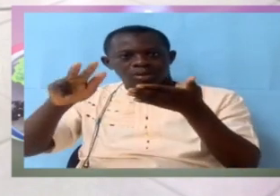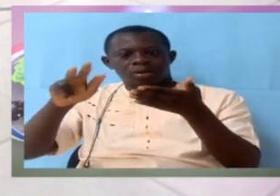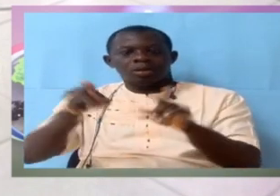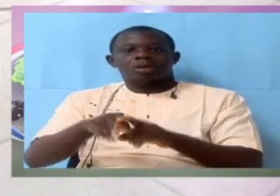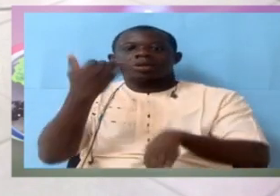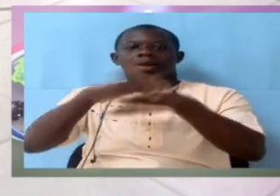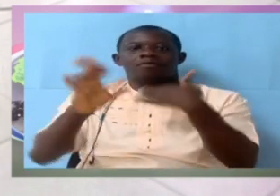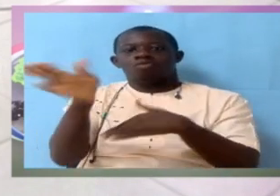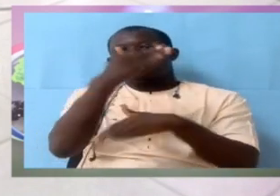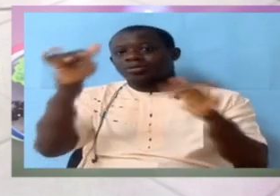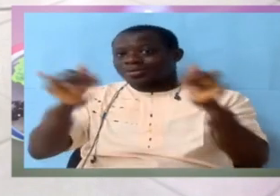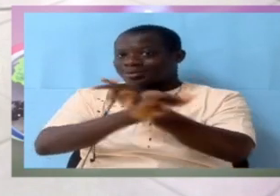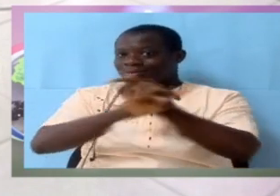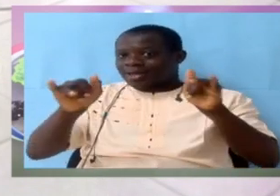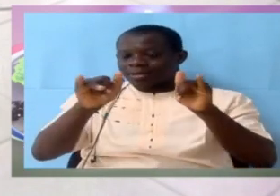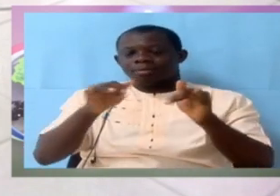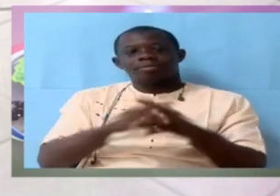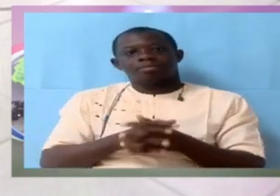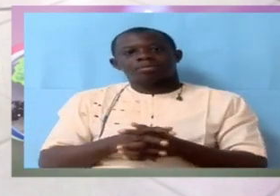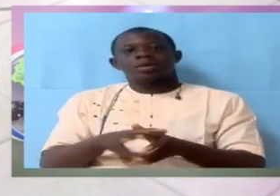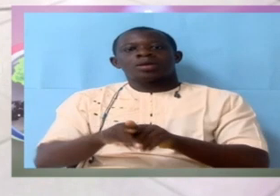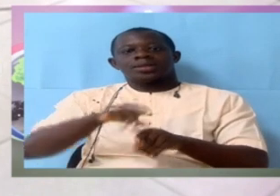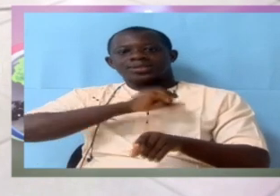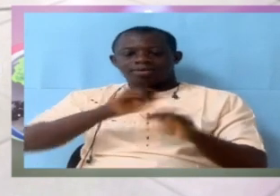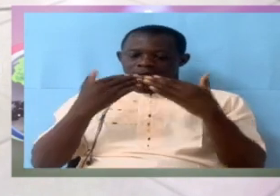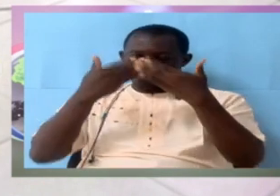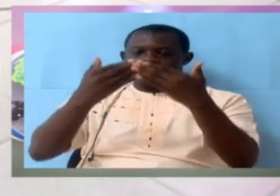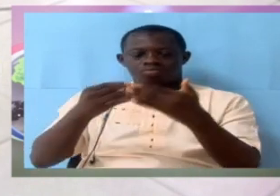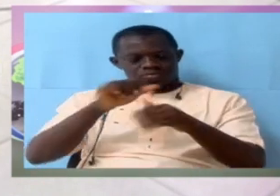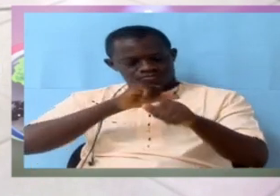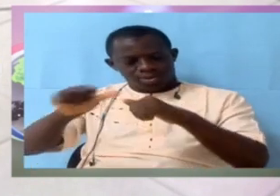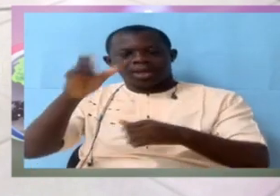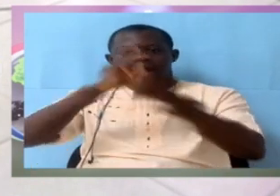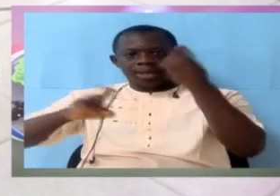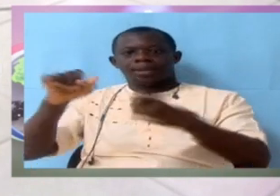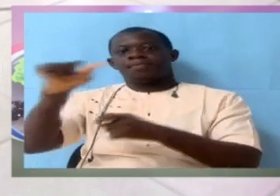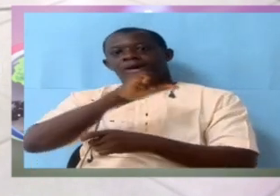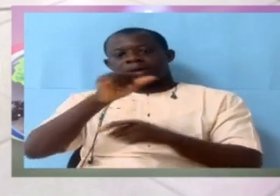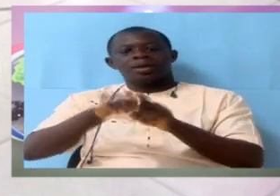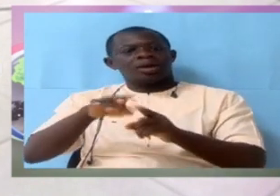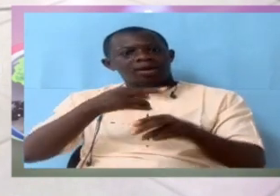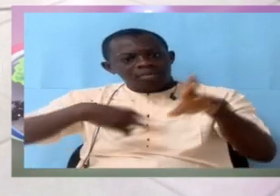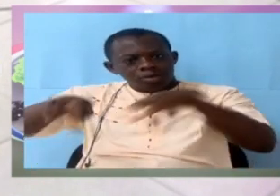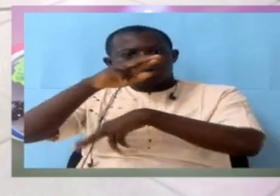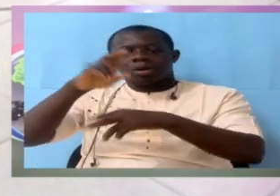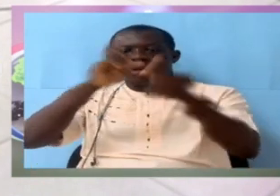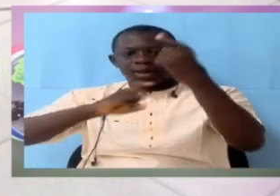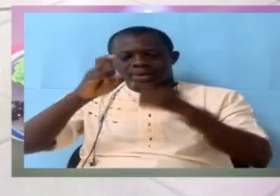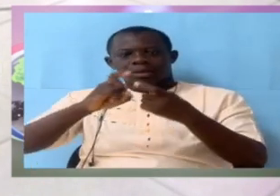We didn't go still. He told me to come back again. After I returned again,